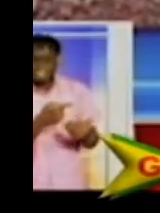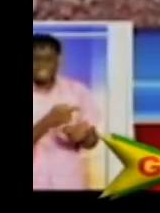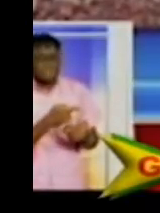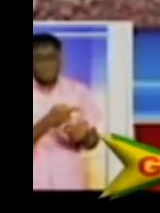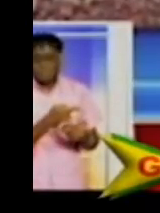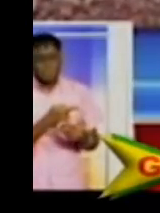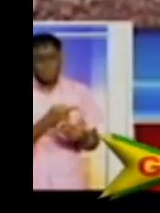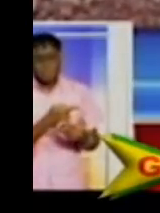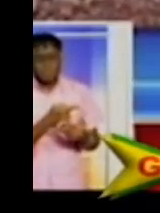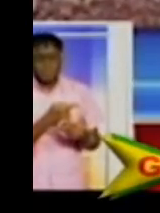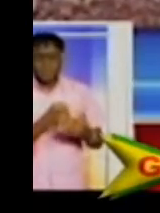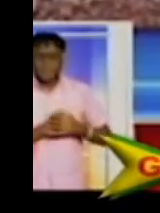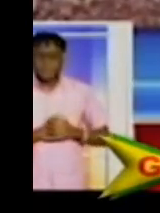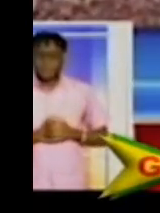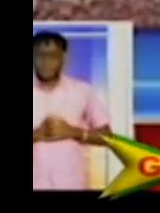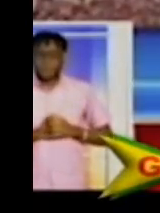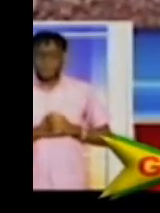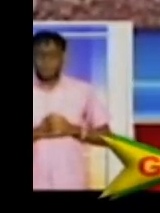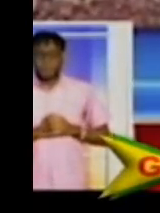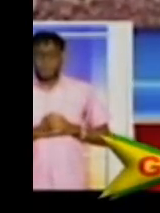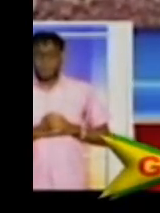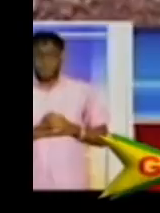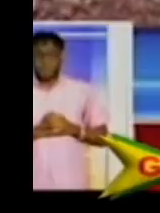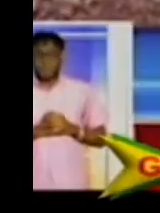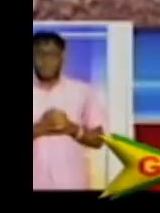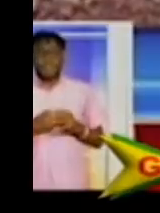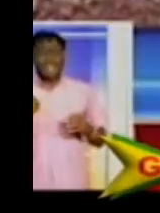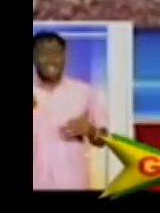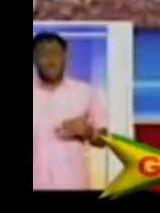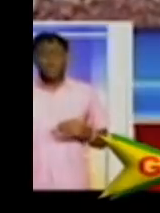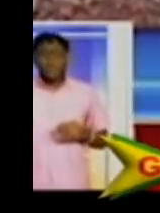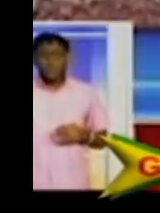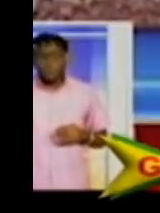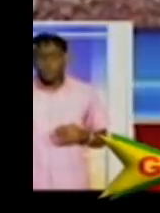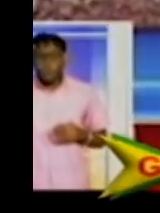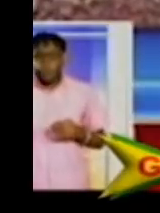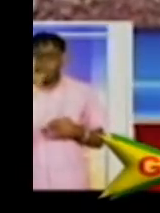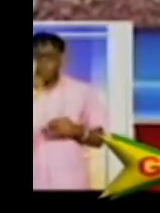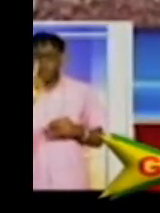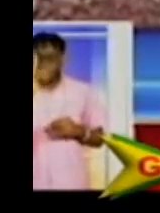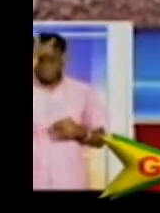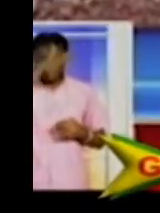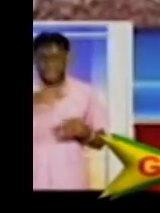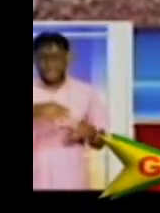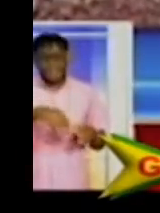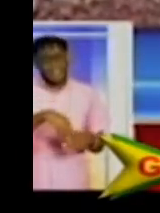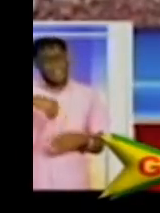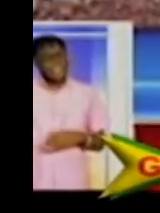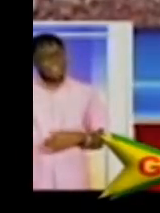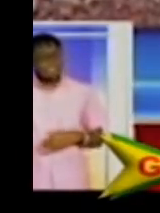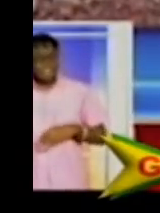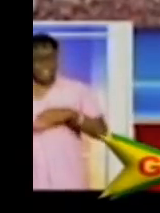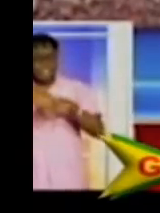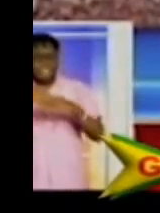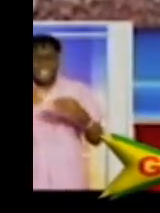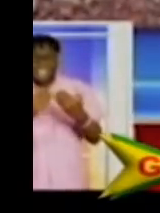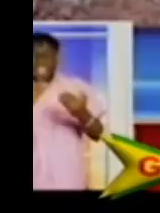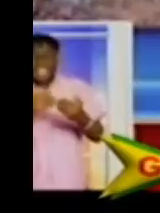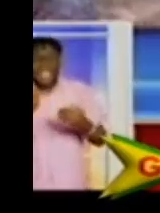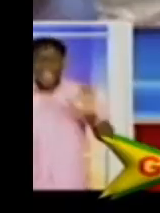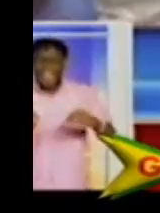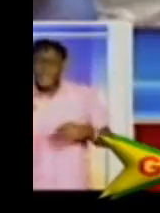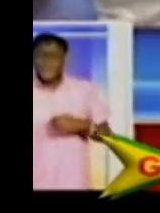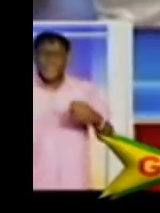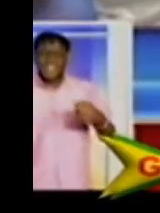well for England, and it's a big loss for them. But it doesn't make it easier. It's still test cricket, and we still have to go out there and play our best